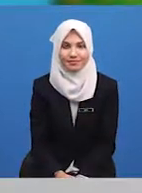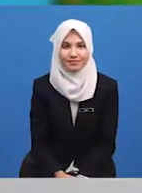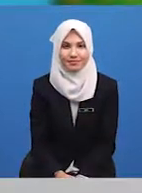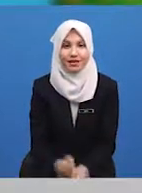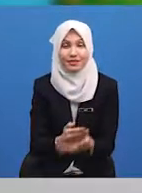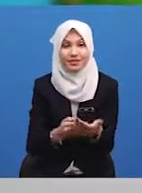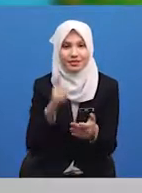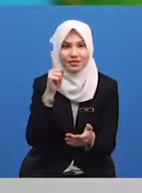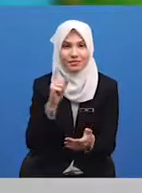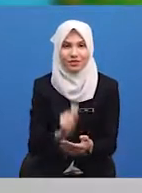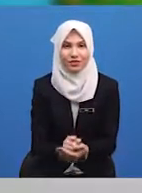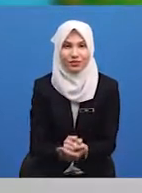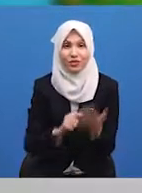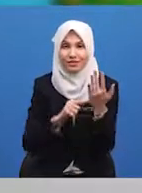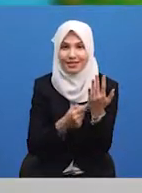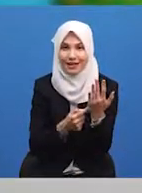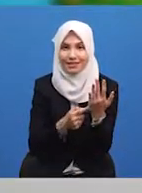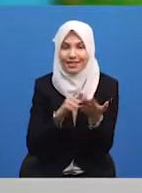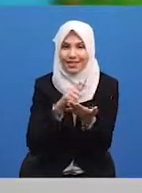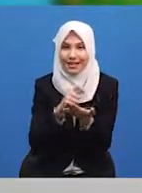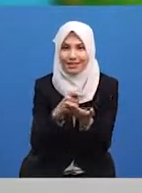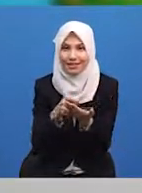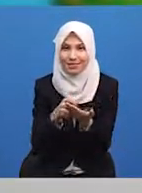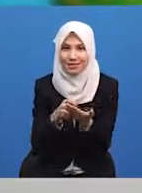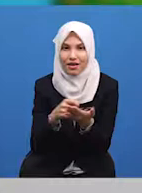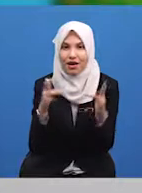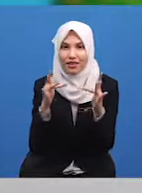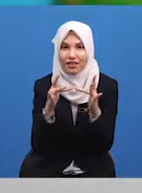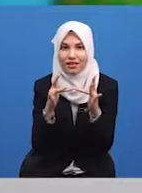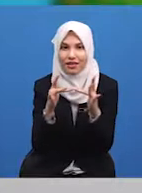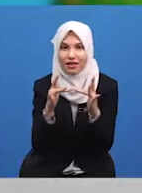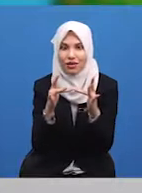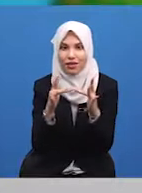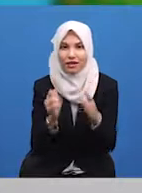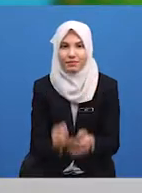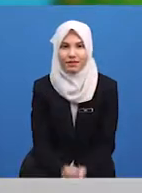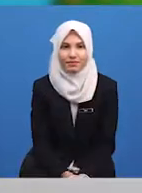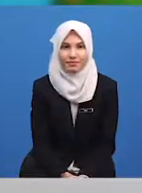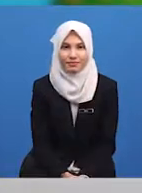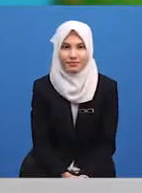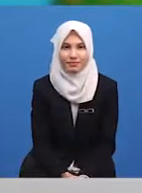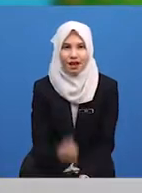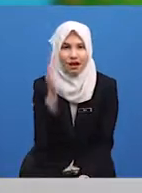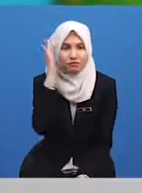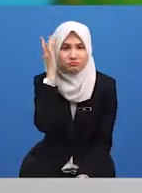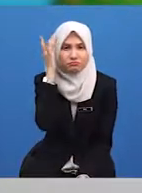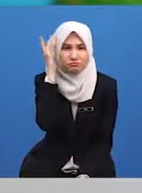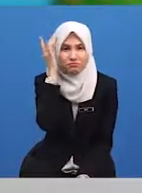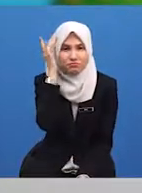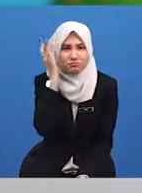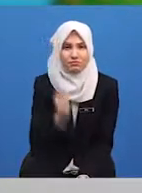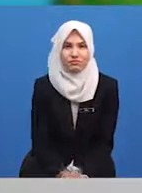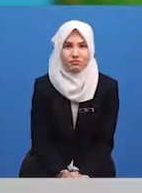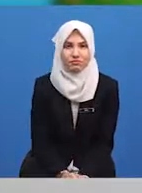Just someone who started texting me online a while back. I don't know, he